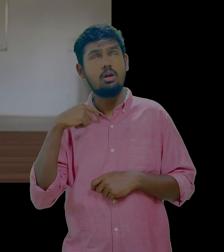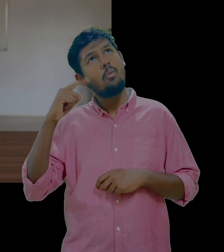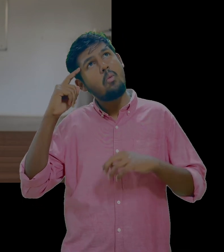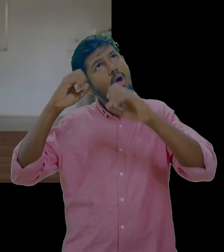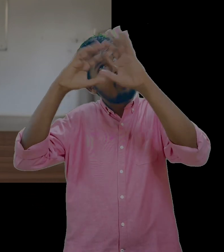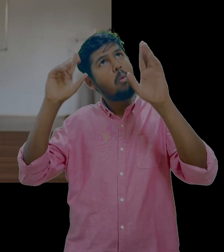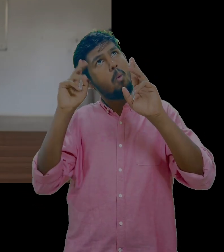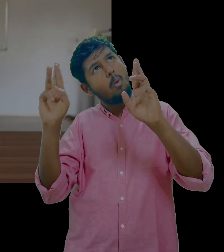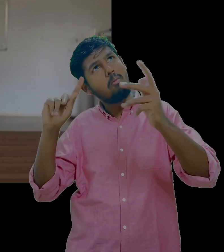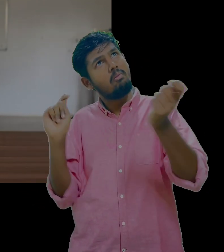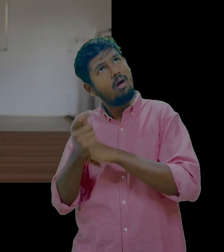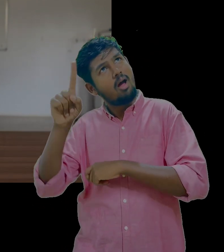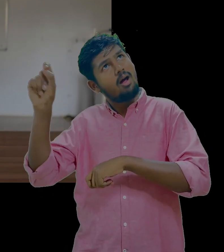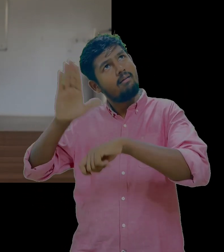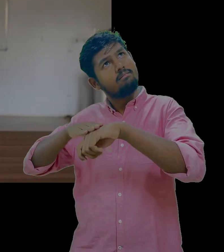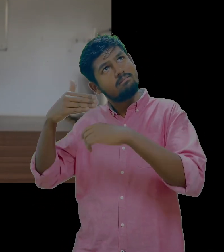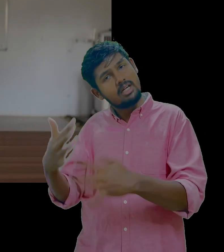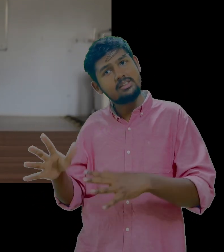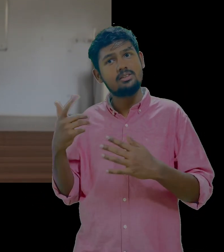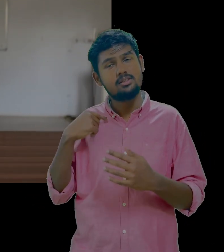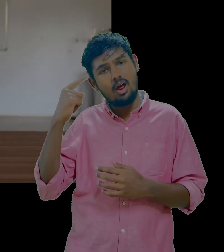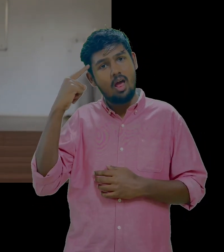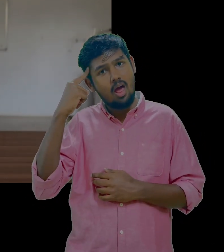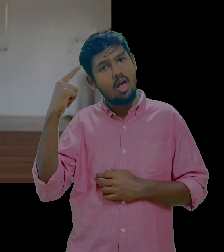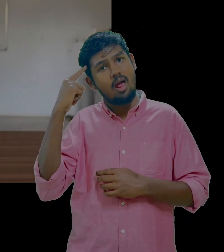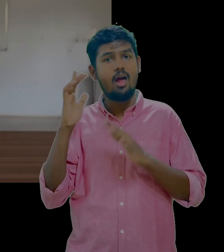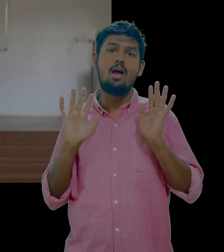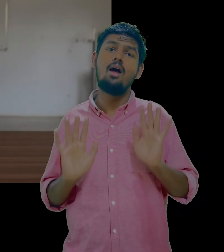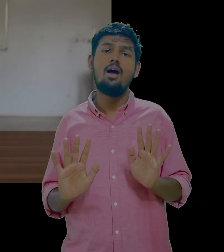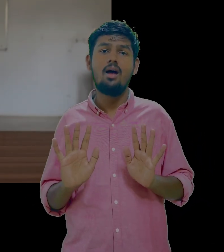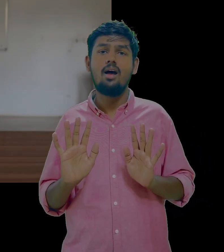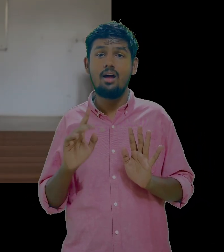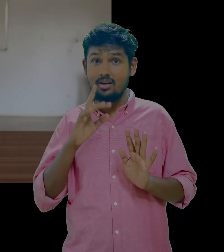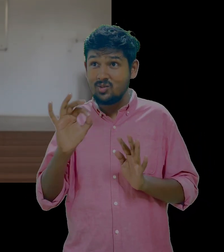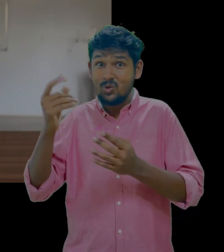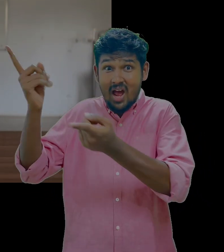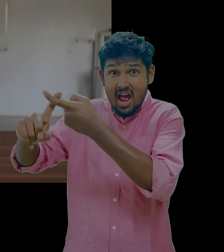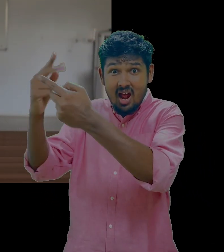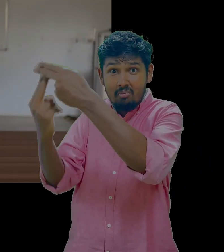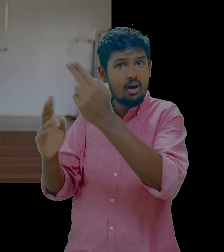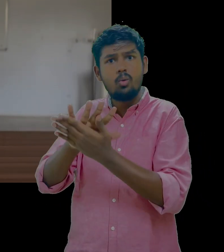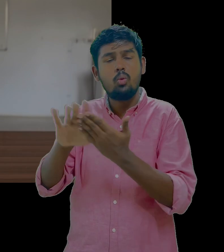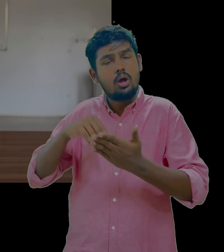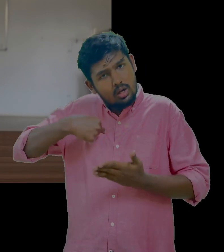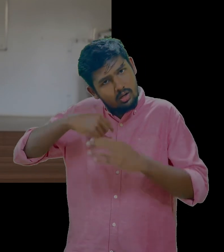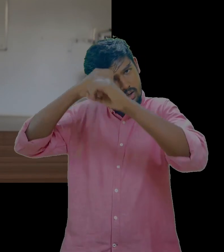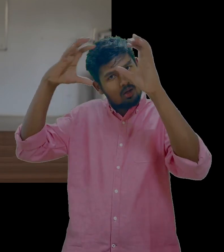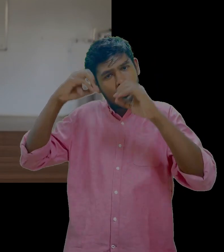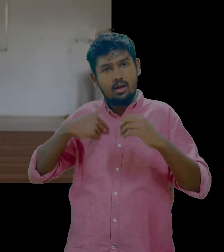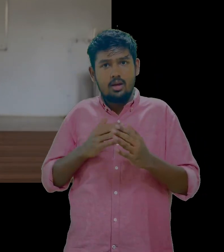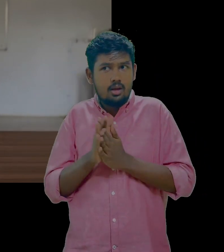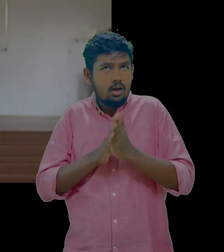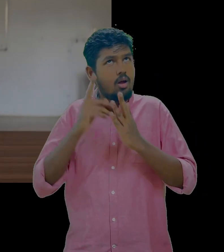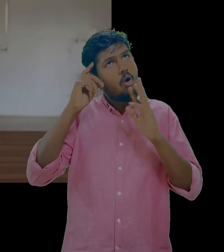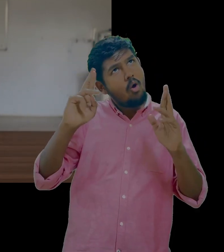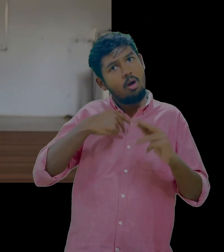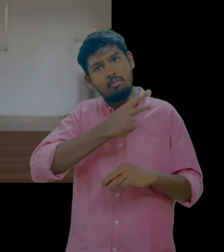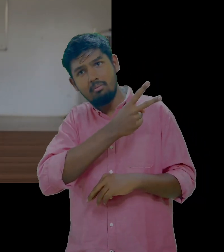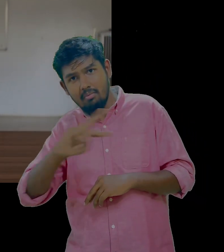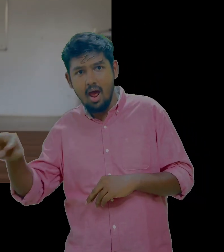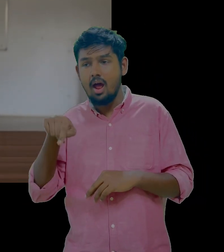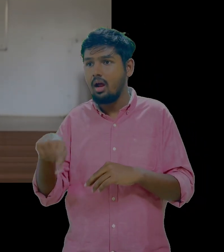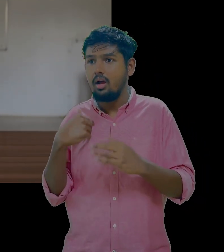today. If Sachin would score century, how that sentence would have been written. Things like that. I used to build my